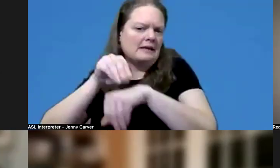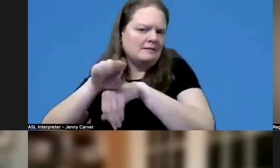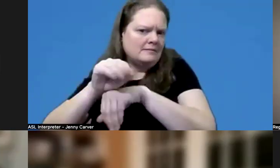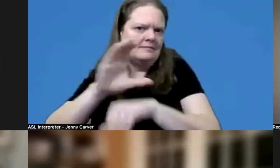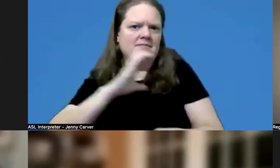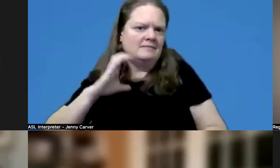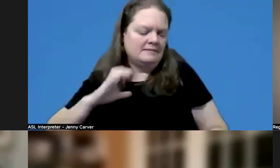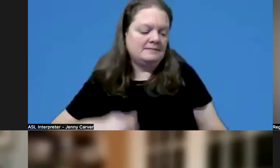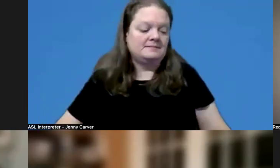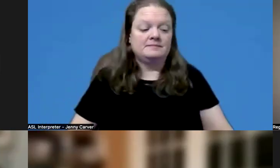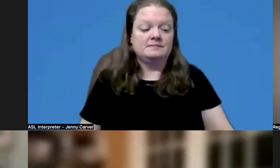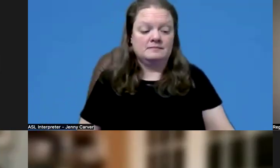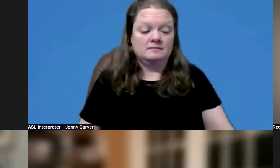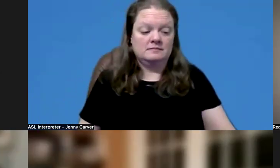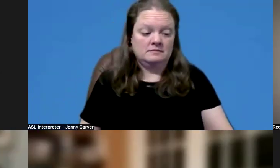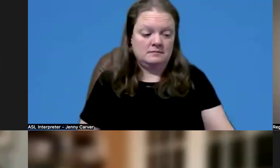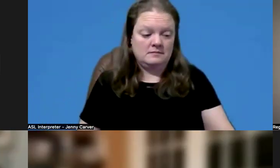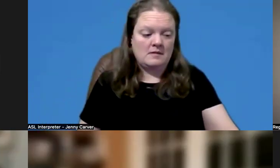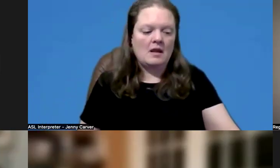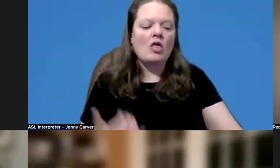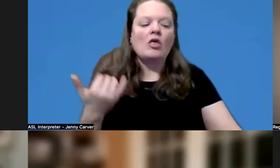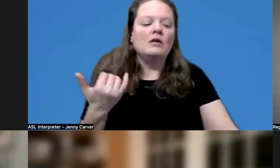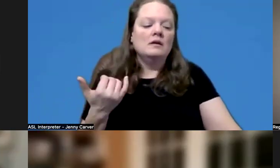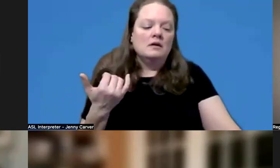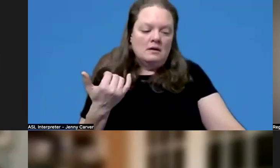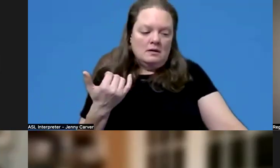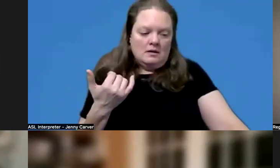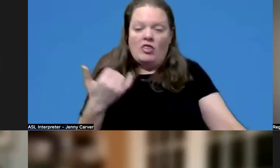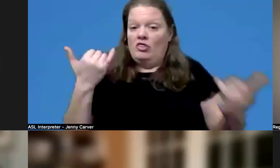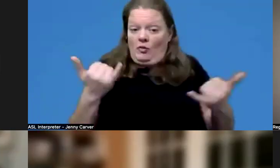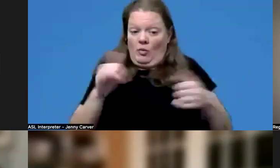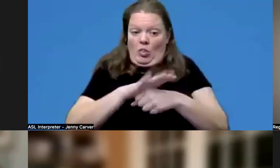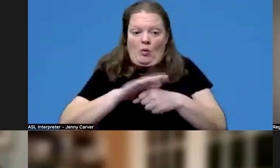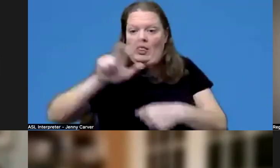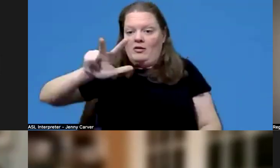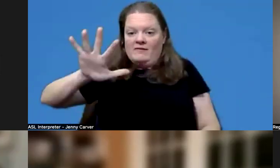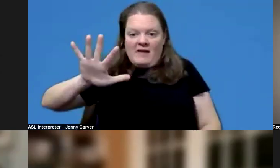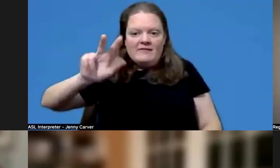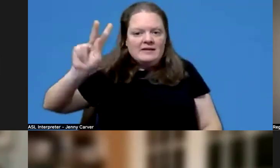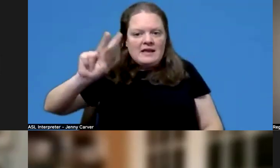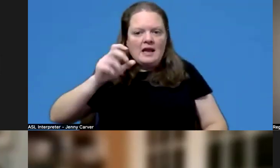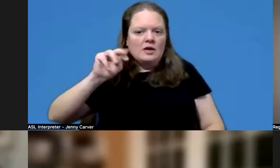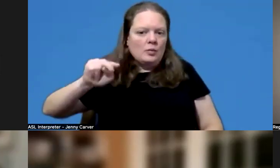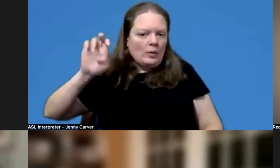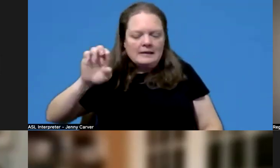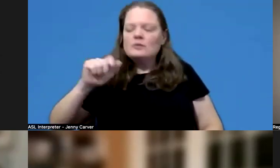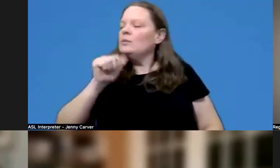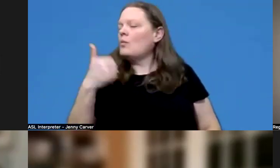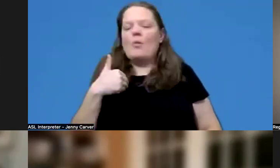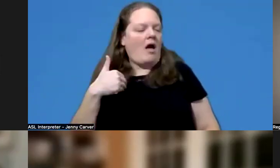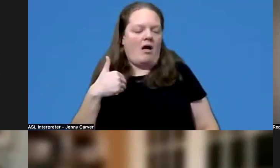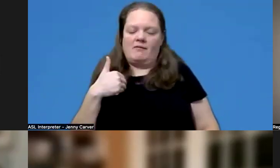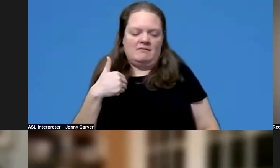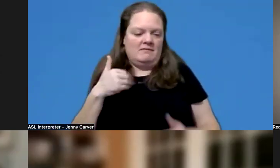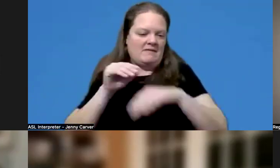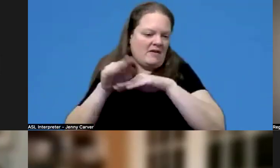In our current location, 35K Northeast, we do not have an community advisory team or committee because